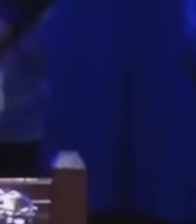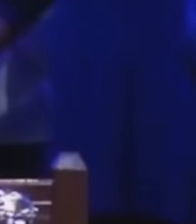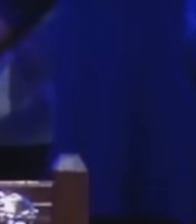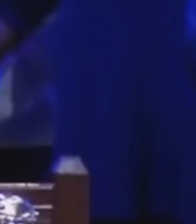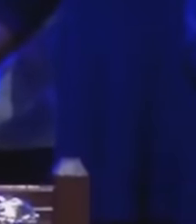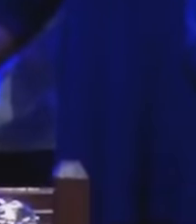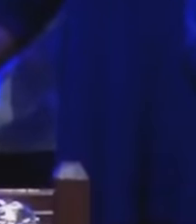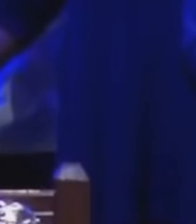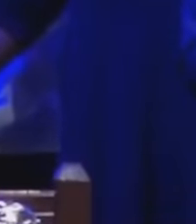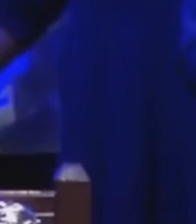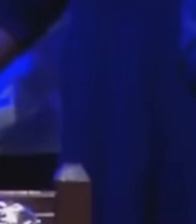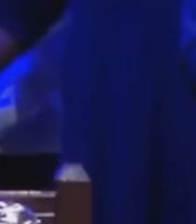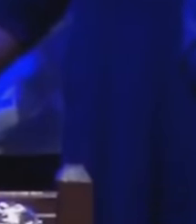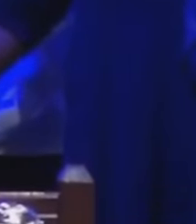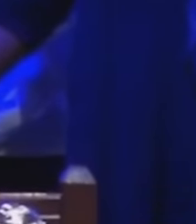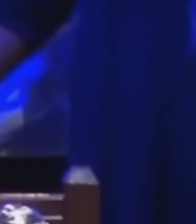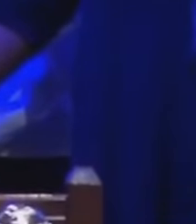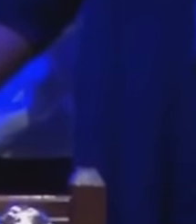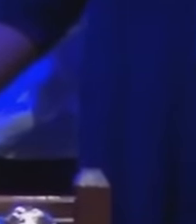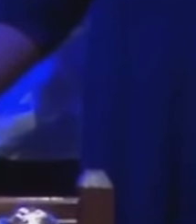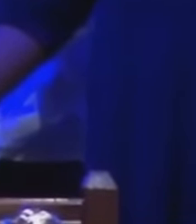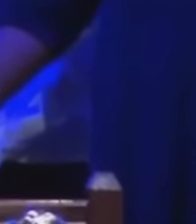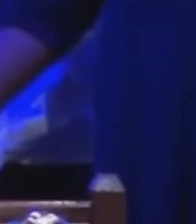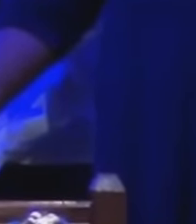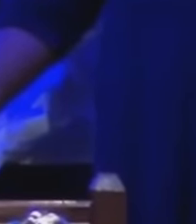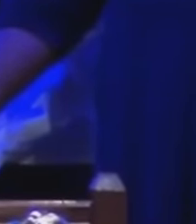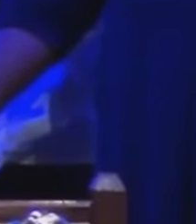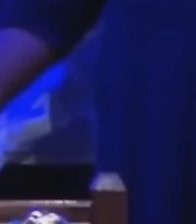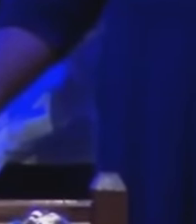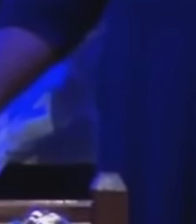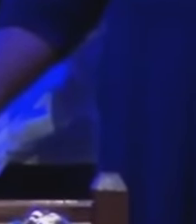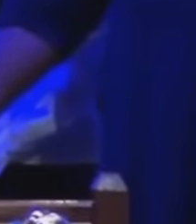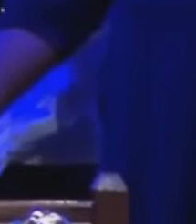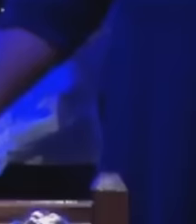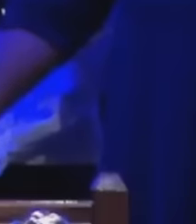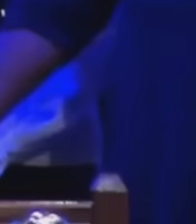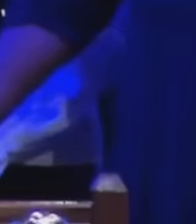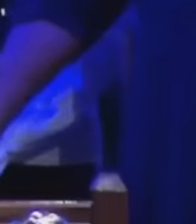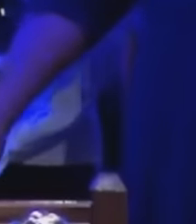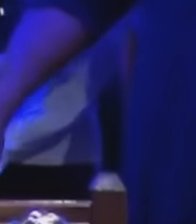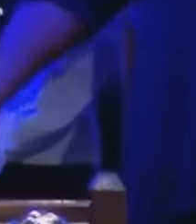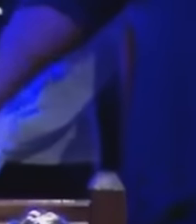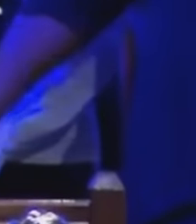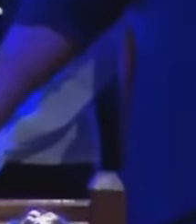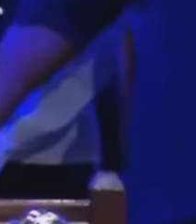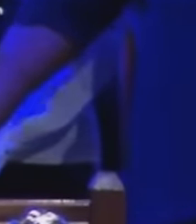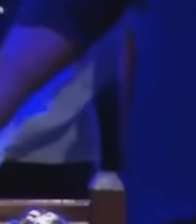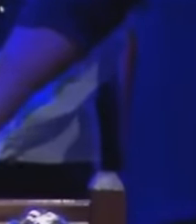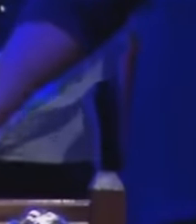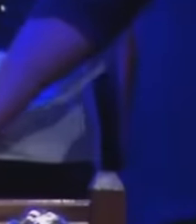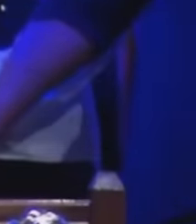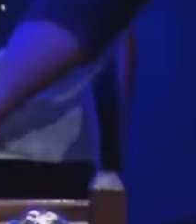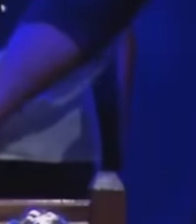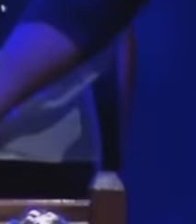I've been doing this since I was 17 years old. And I've told every church I pass, I'm in my second church, and I told both of them now, y'all give me some room. Give me